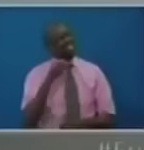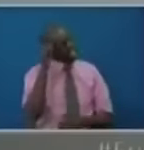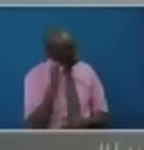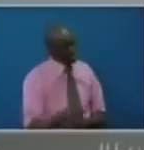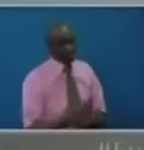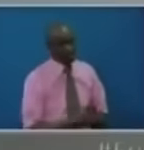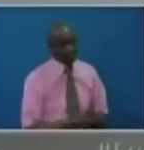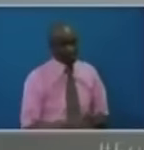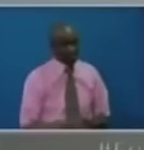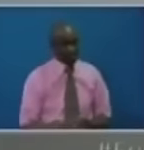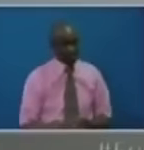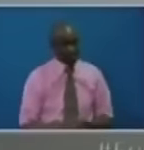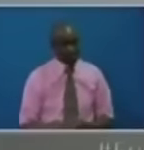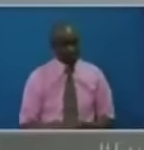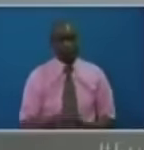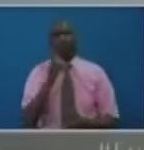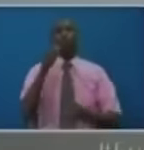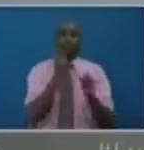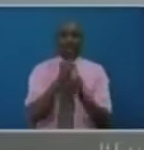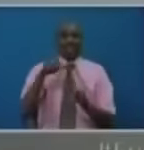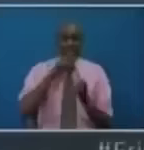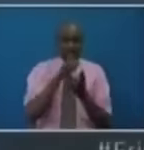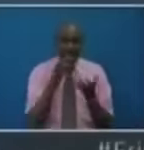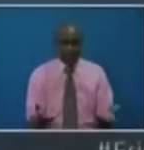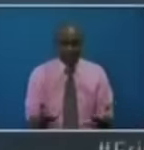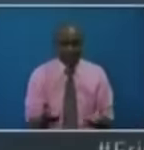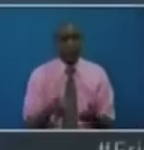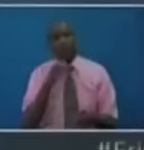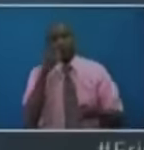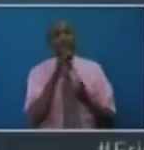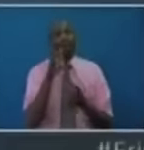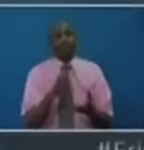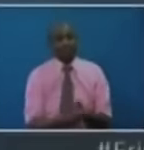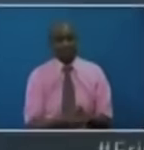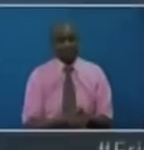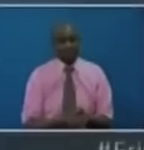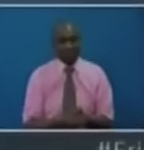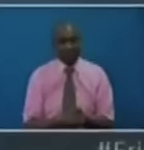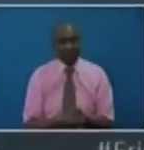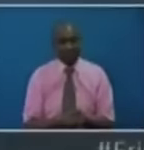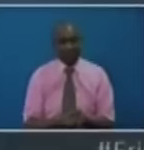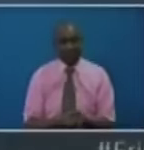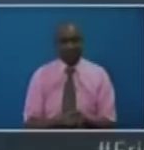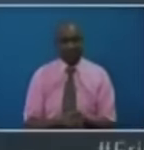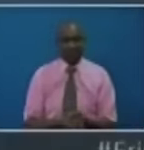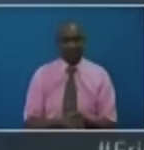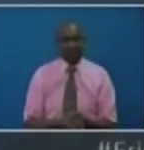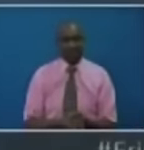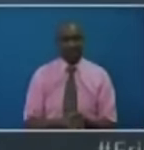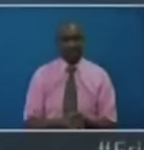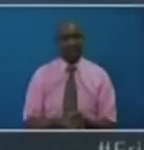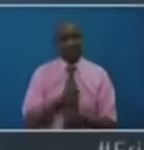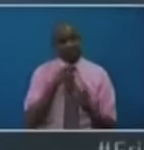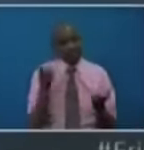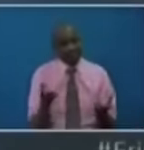Like, Ebu Njugush to check it. Do you but get the good thing about that? That, I start laughing and you like, and then you laugh, so you're done.